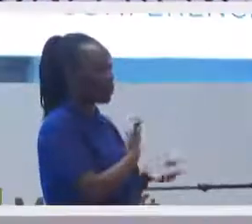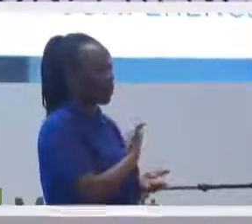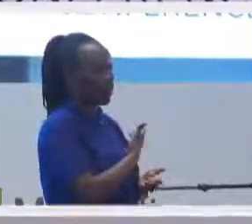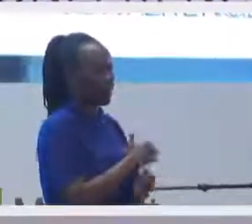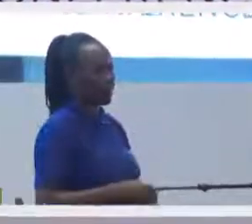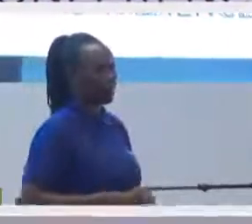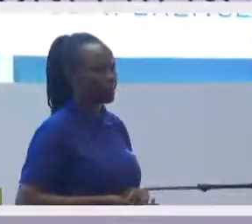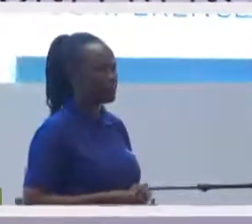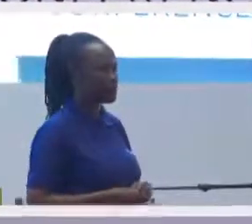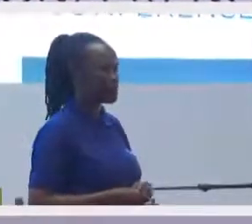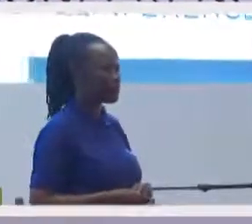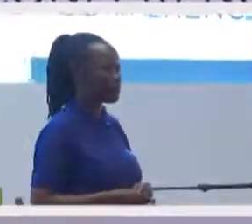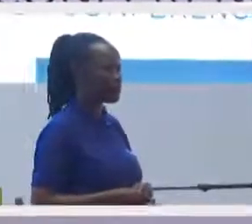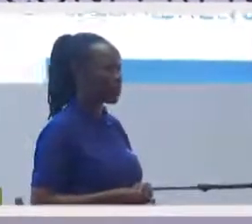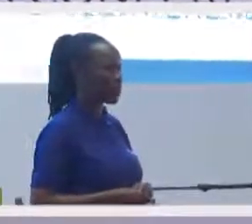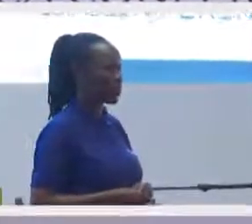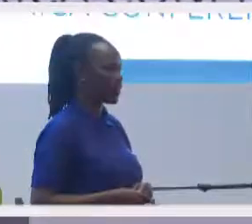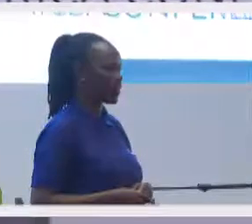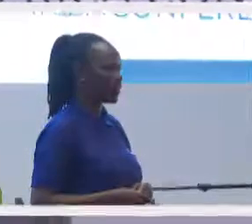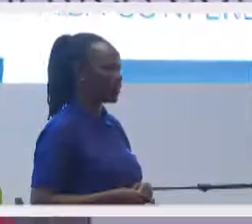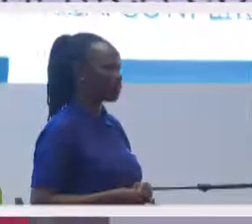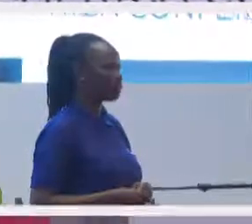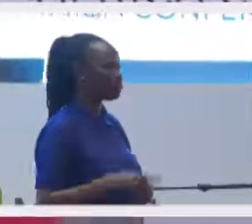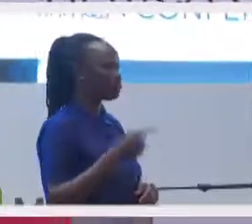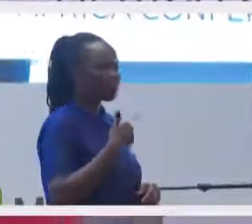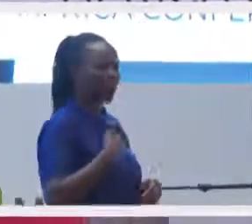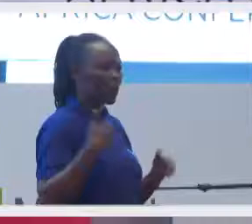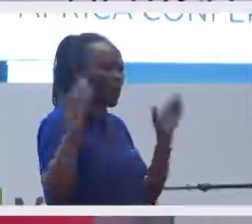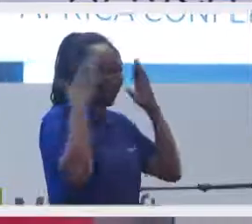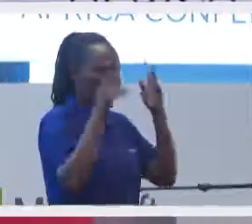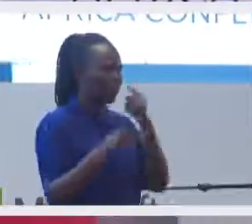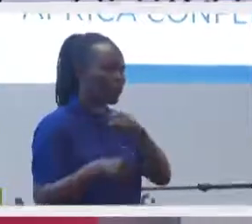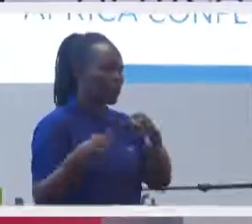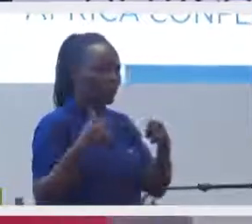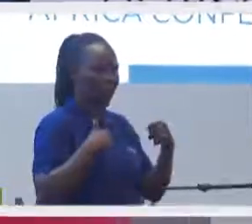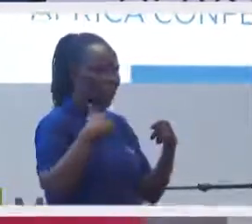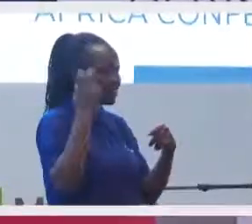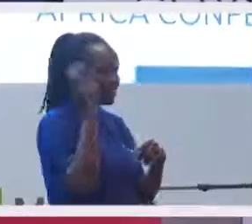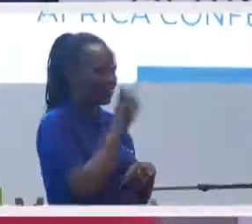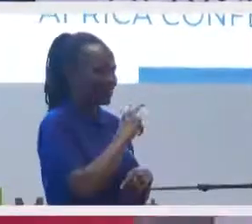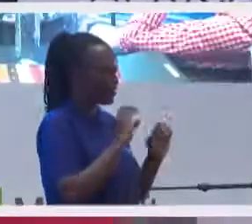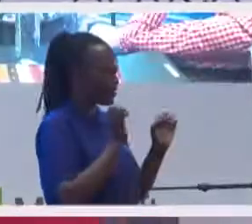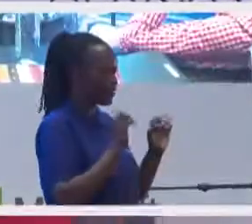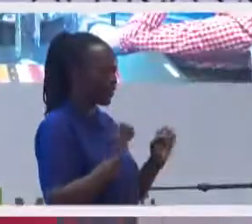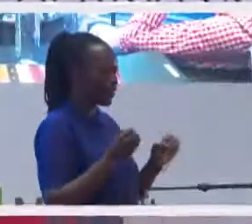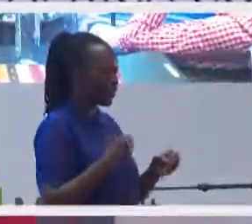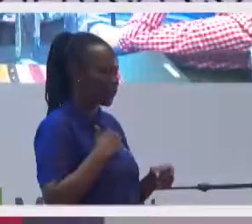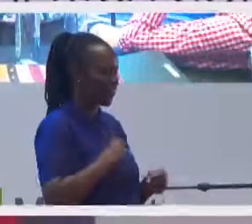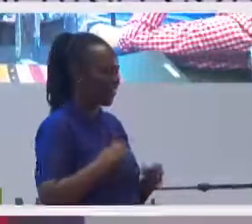sorry. I was so focused on you that I haven't realized that my slides were not there.